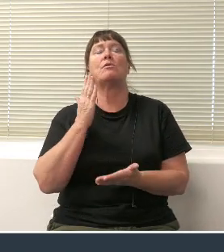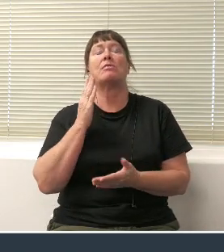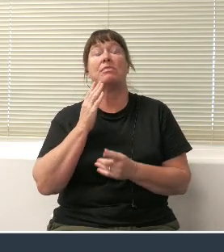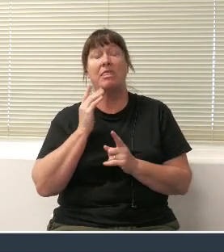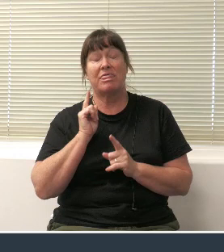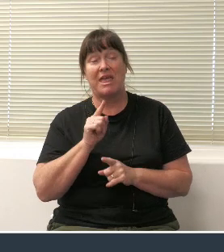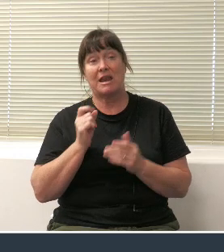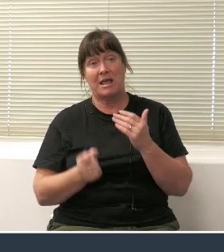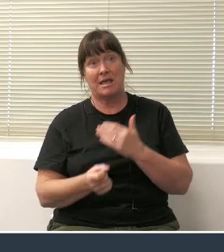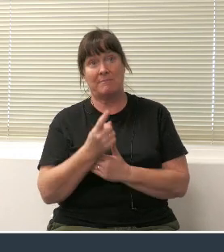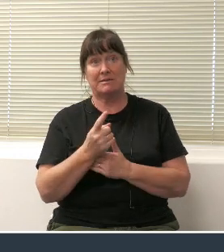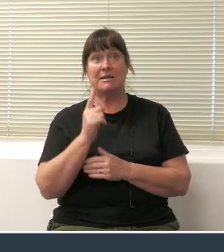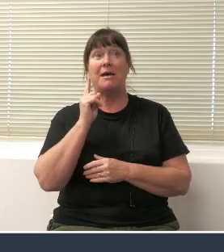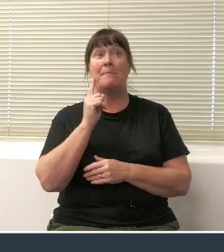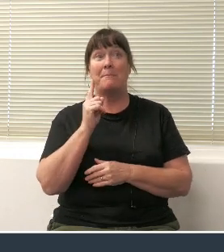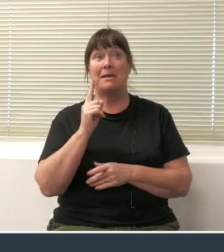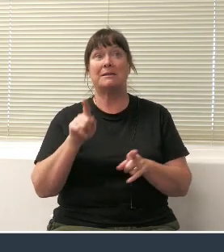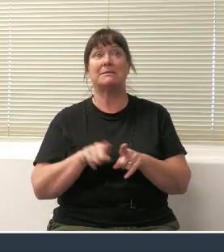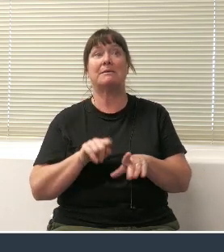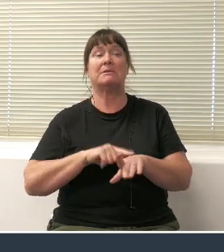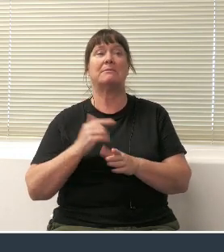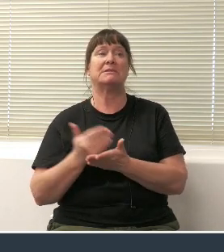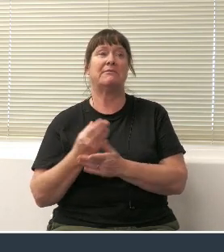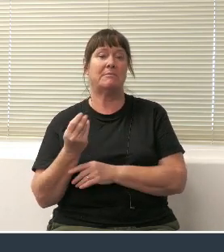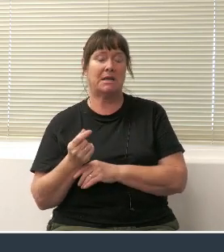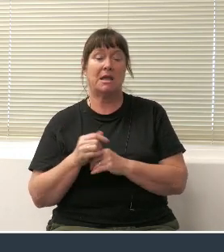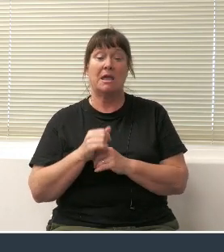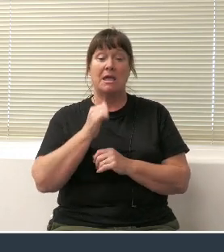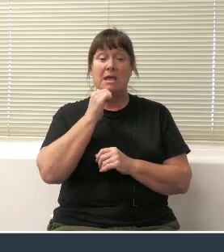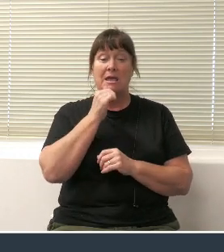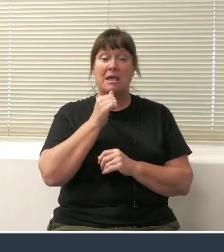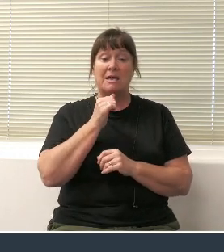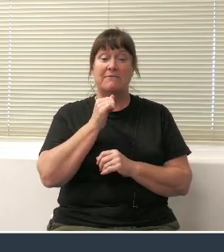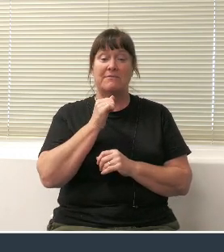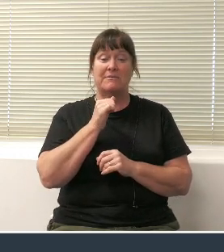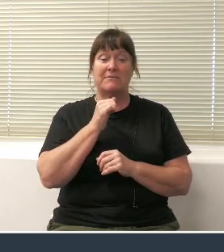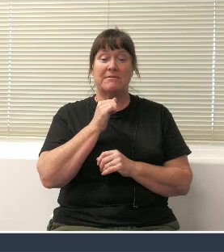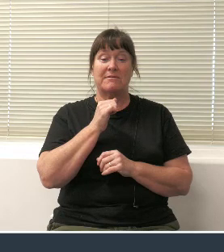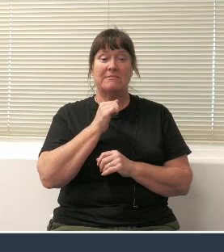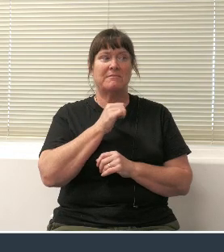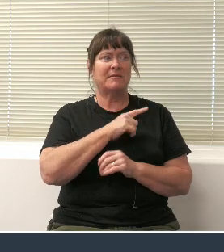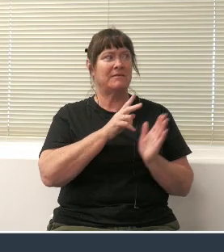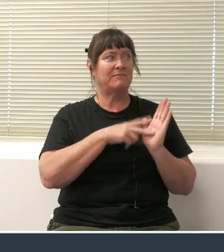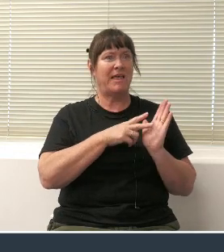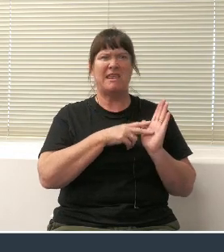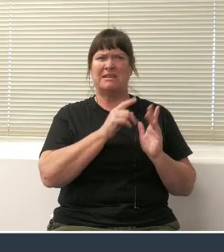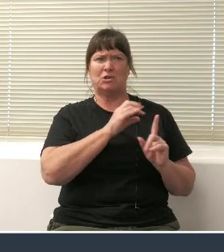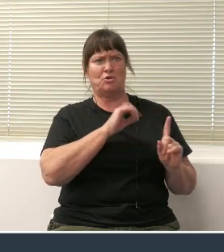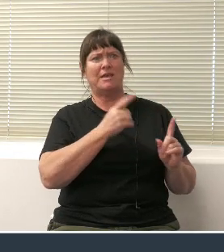most economical of manners. And might I add, if a developer can do it, I'm damn sure we can do it just as well.